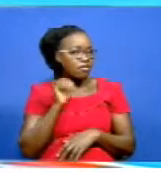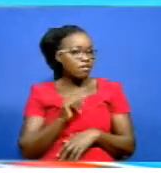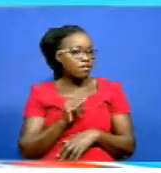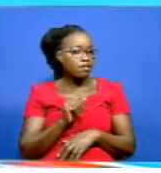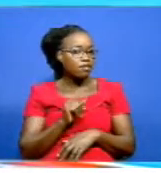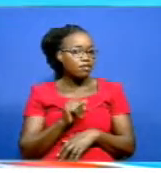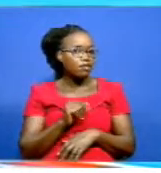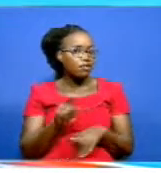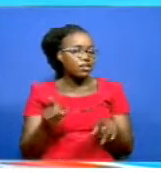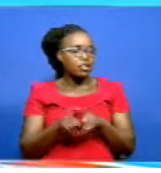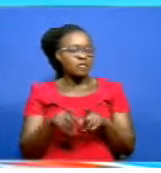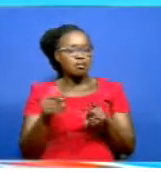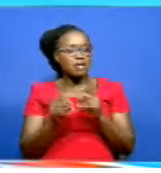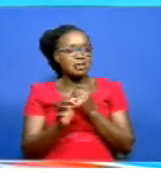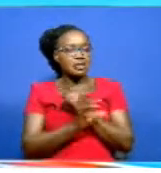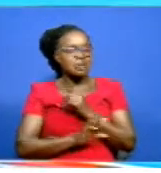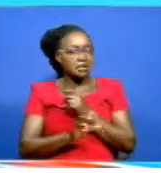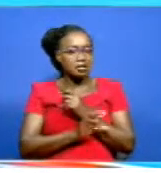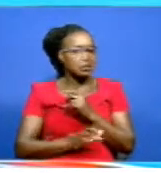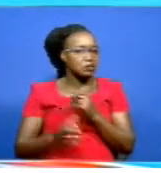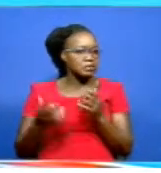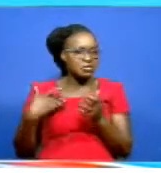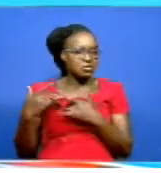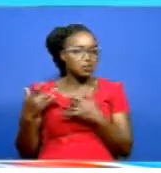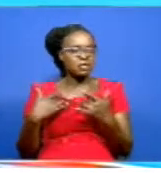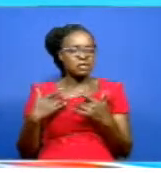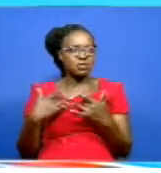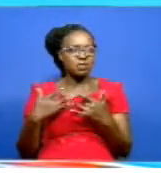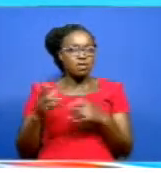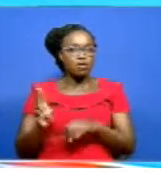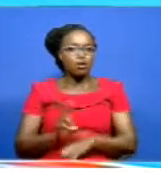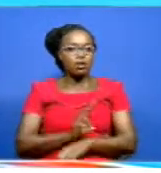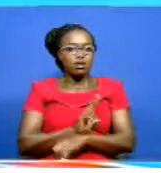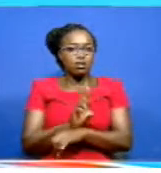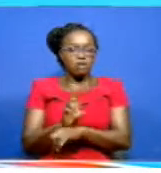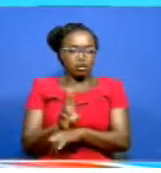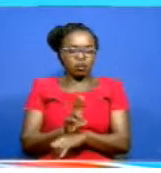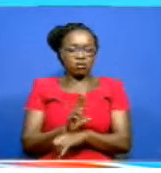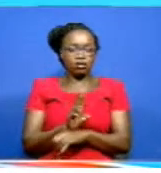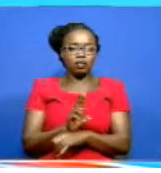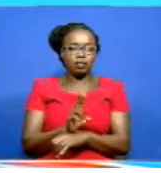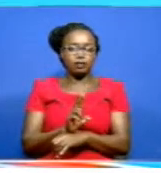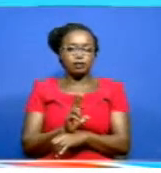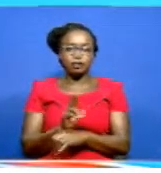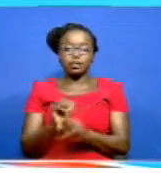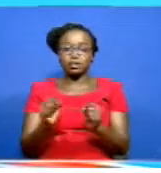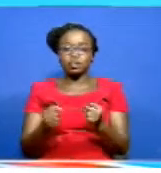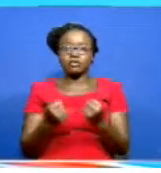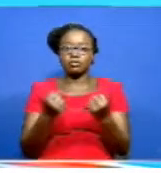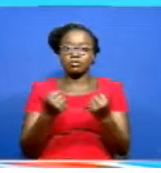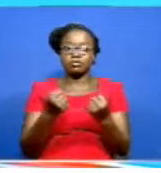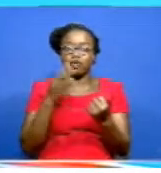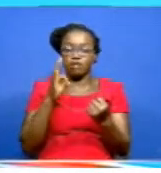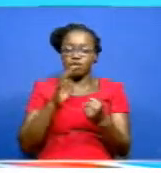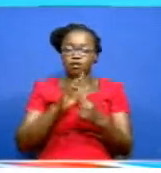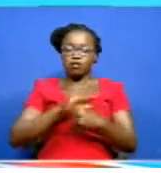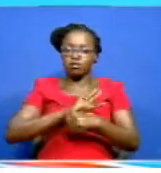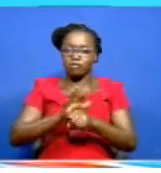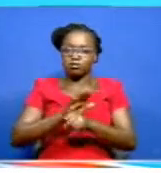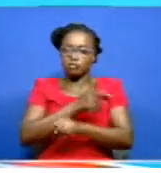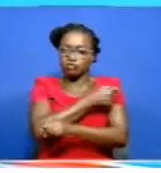same way that we are seeing some countries raising concerns on the efficacy and perhaps the side effects of this COVID-19